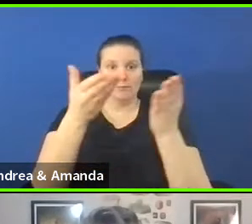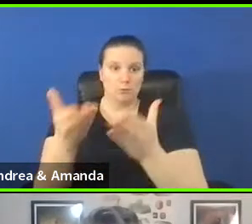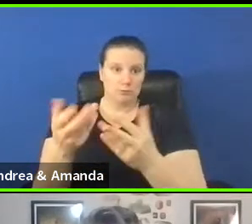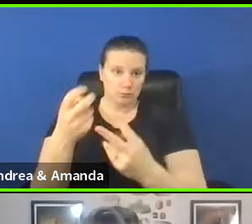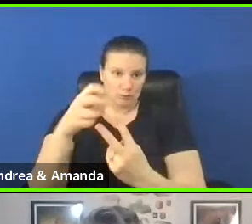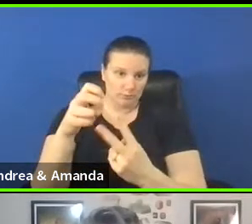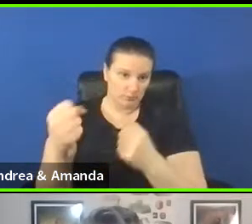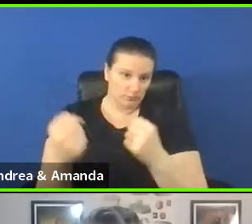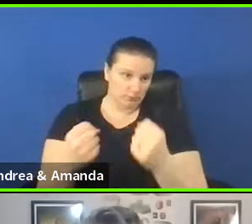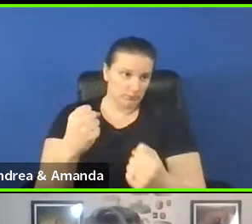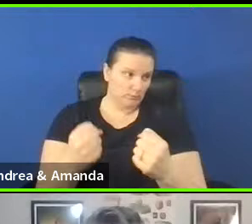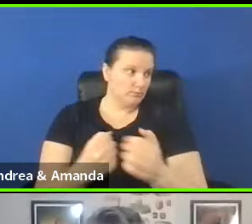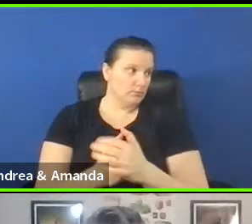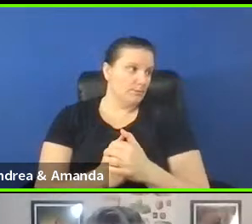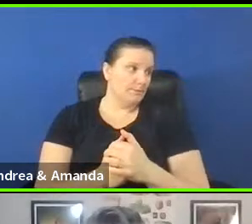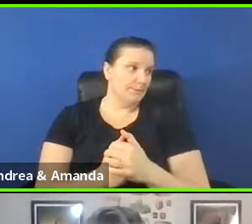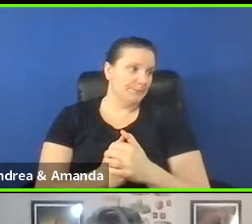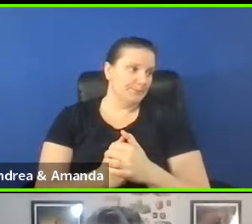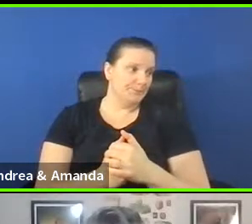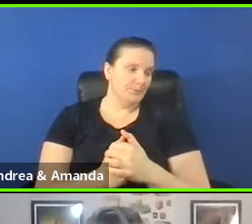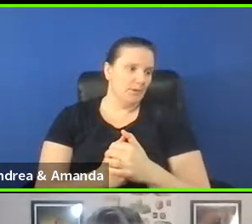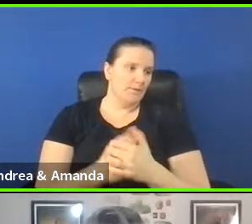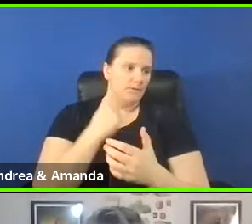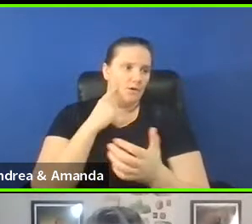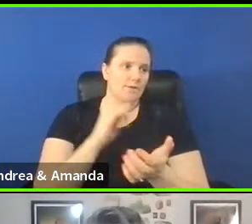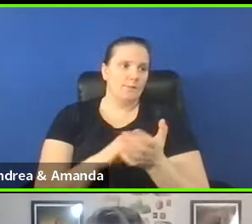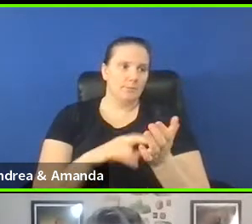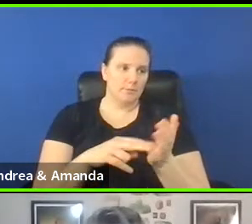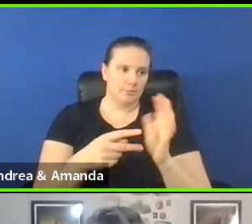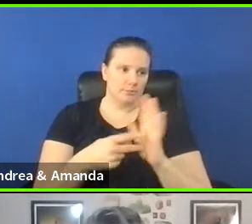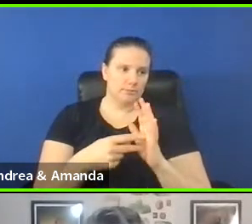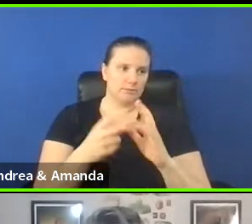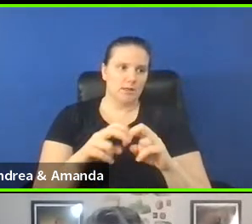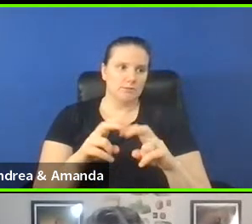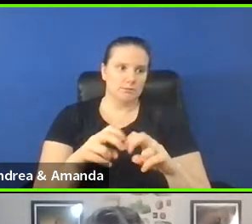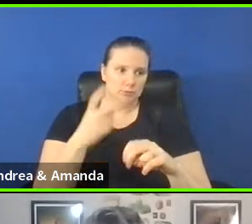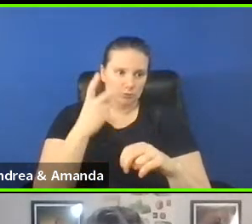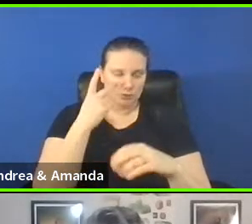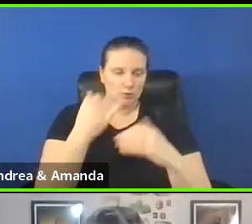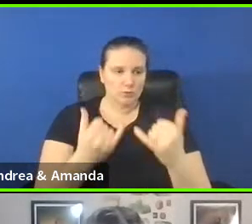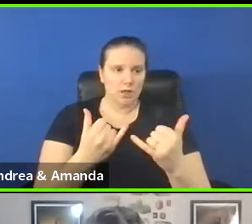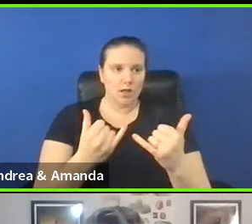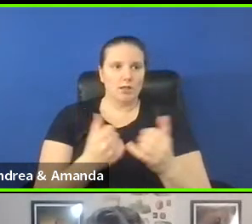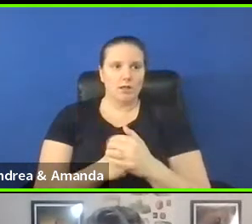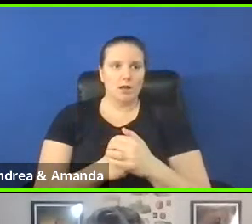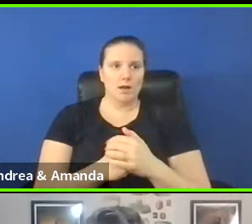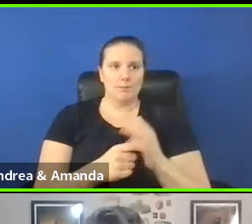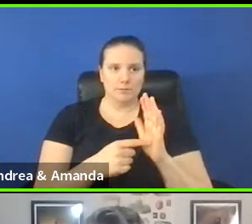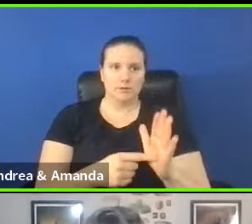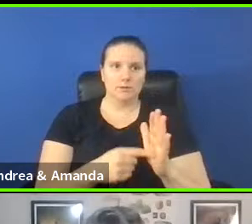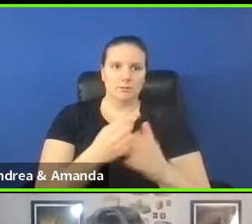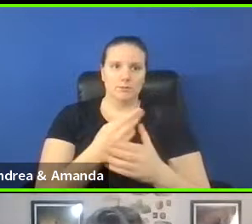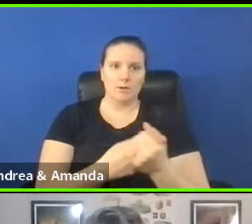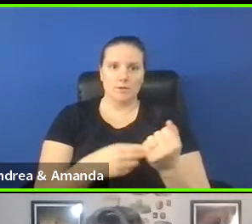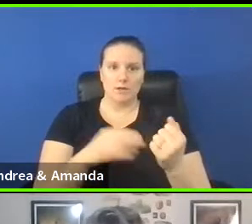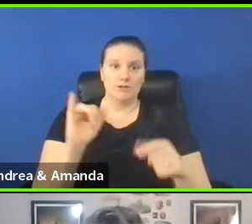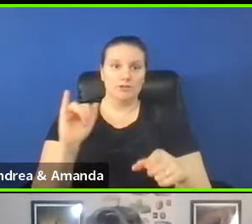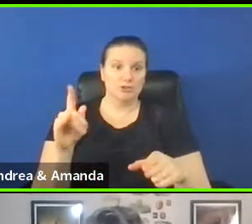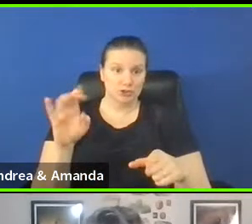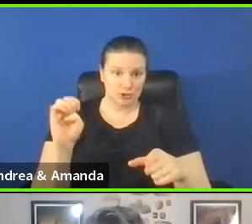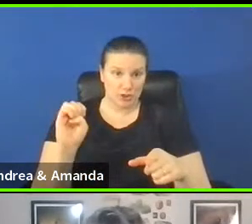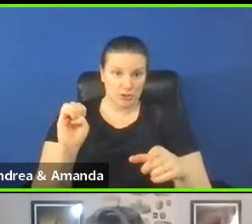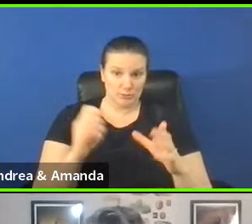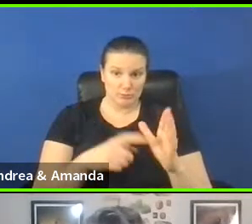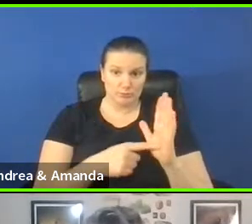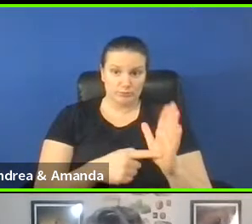transit vehicles. And so for the purposes of the analysis that you saw today, that both I presented and what Jake presented,